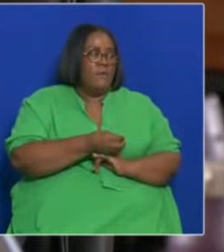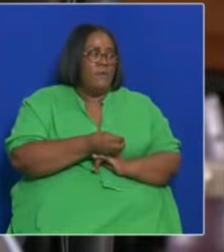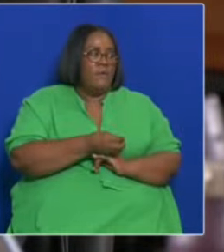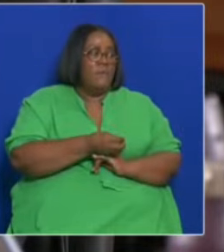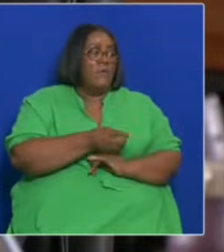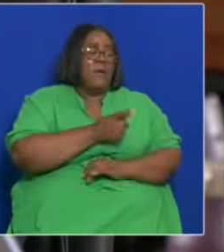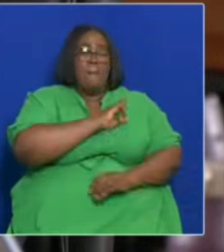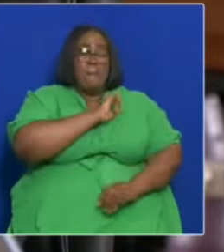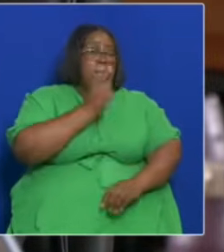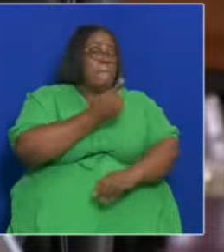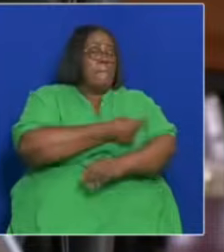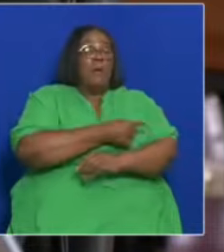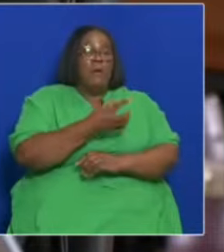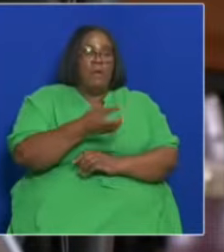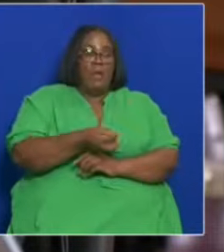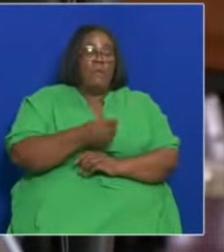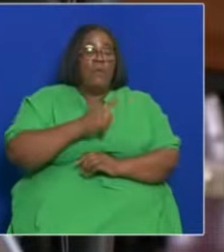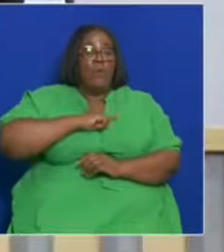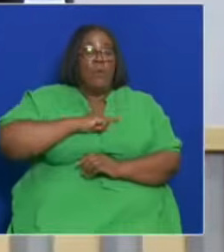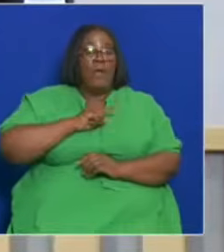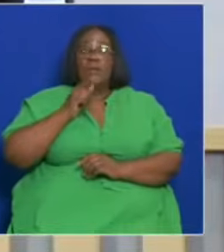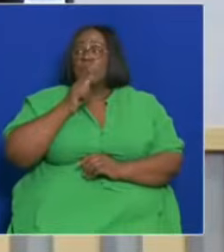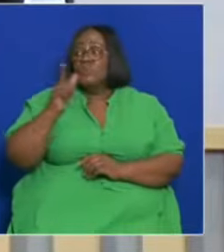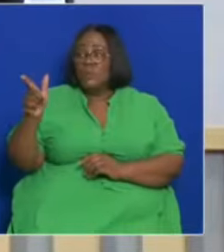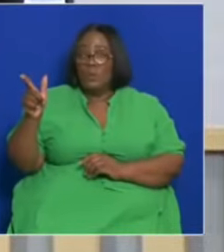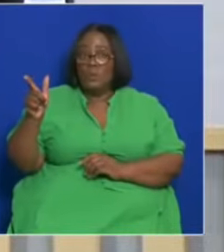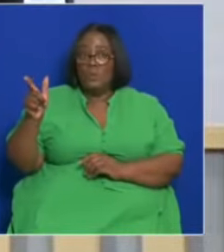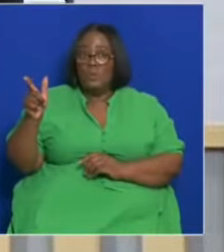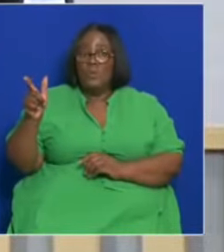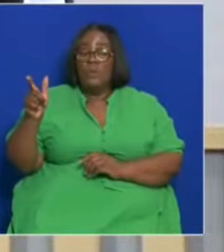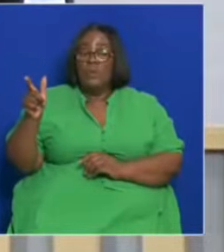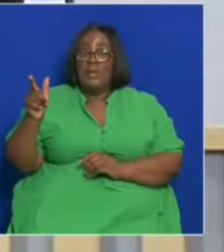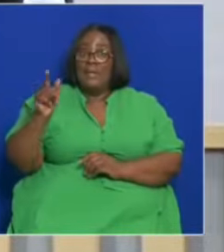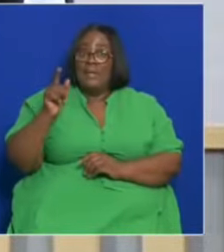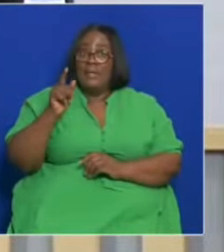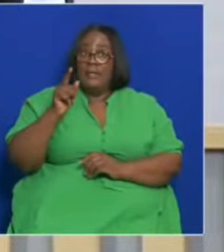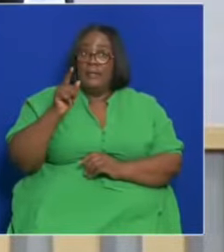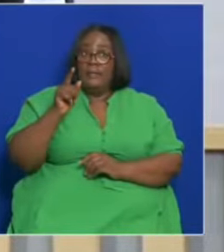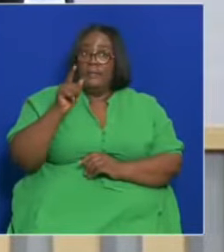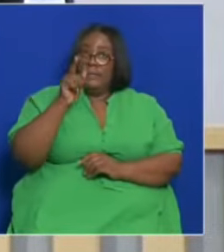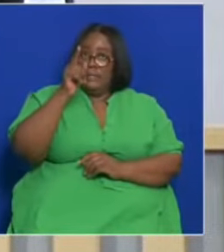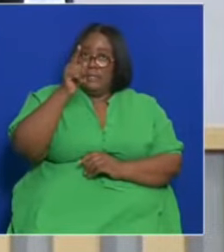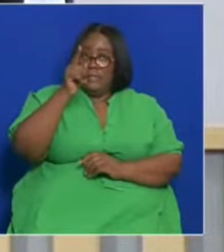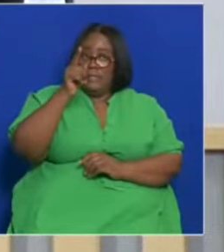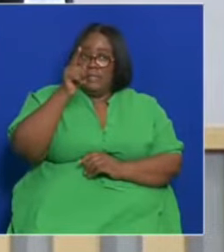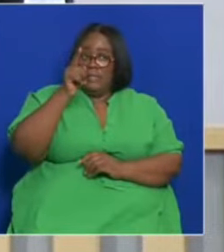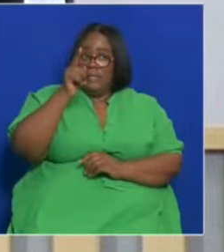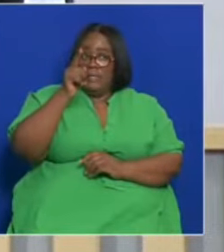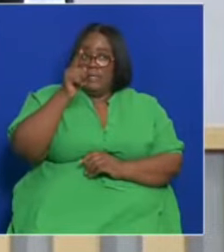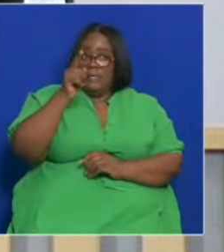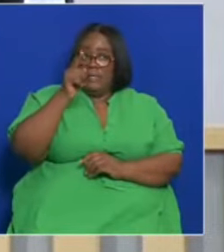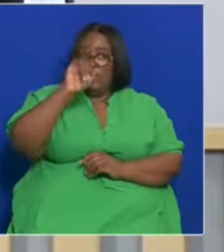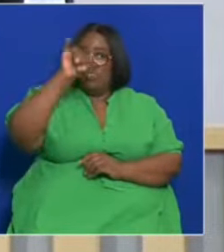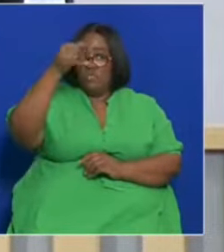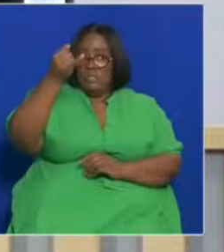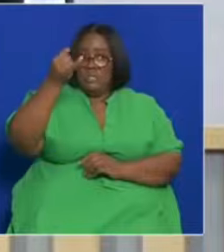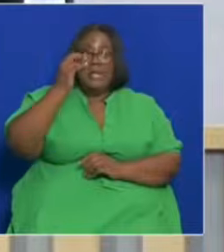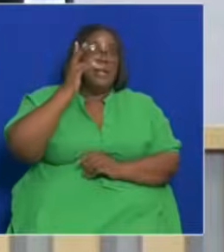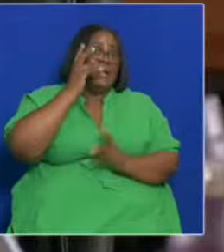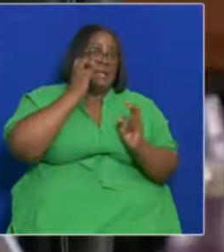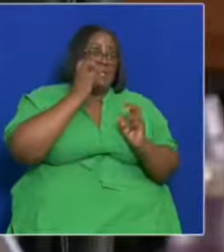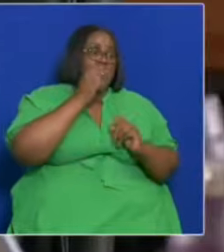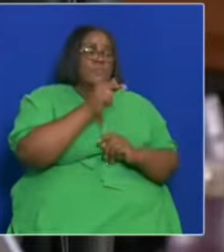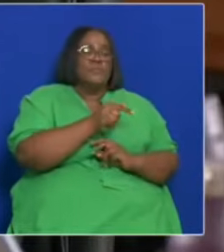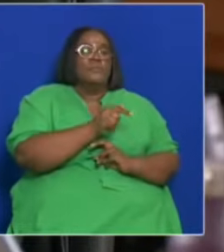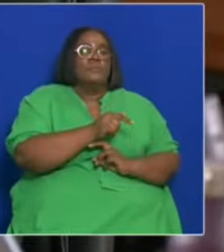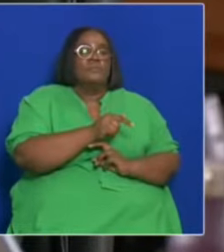that Advocate Johnson listens to Chief Paramore. Yes, that's true. Now, in that conversation,